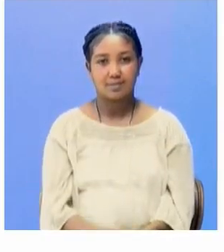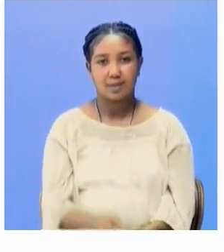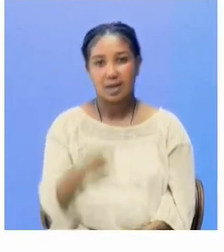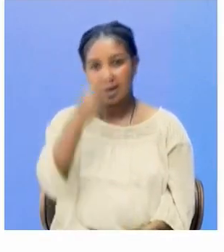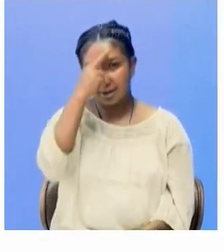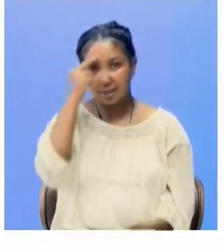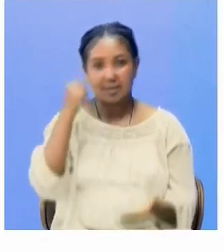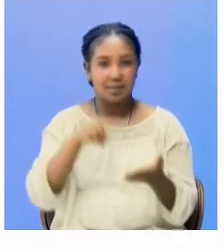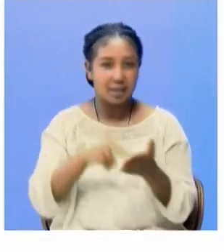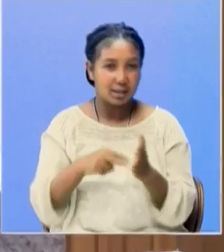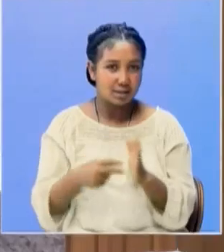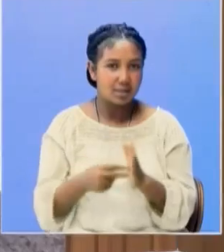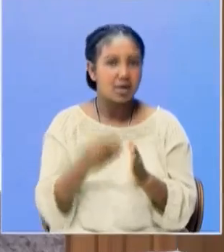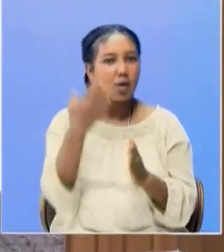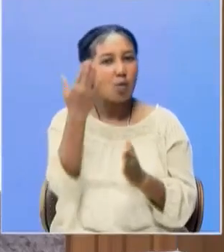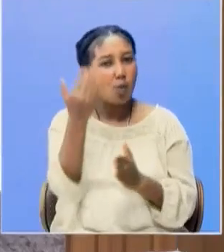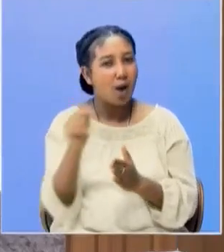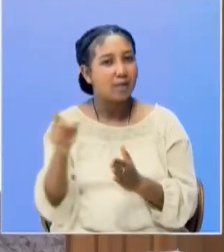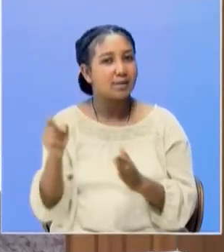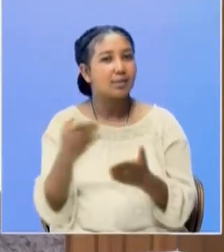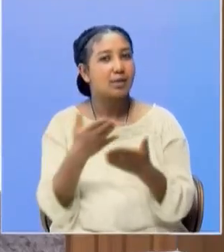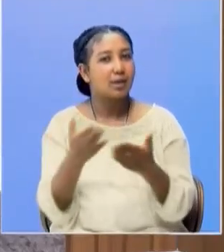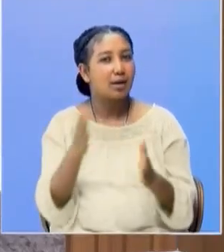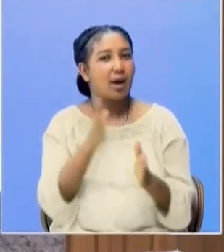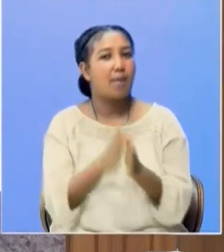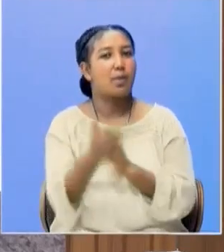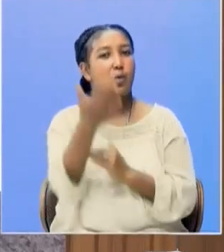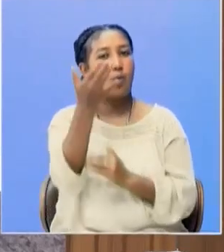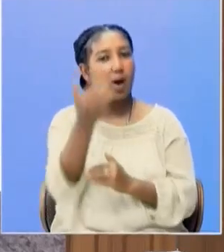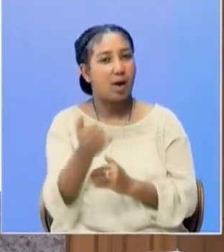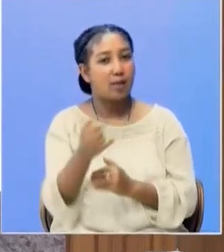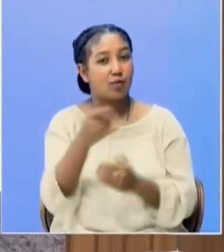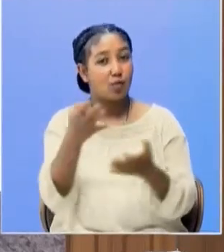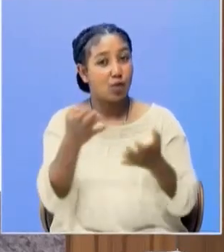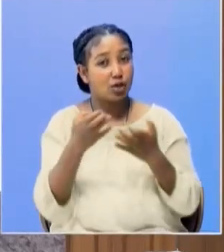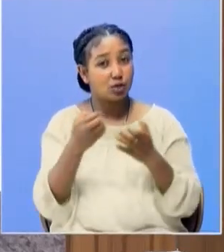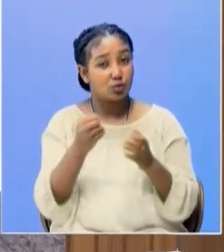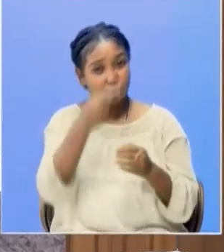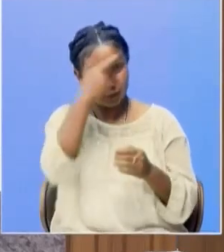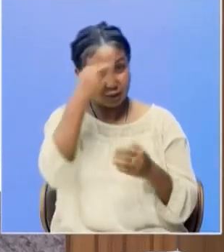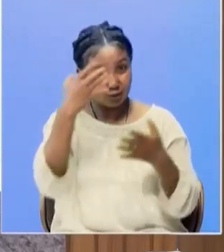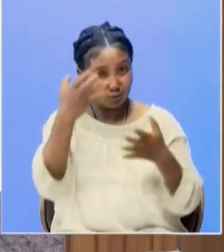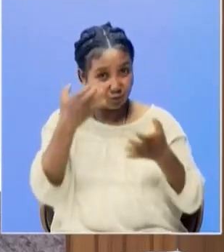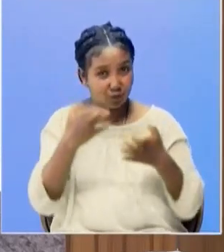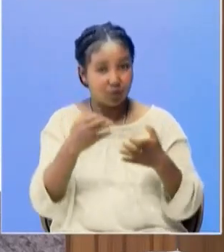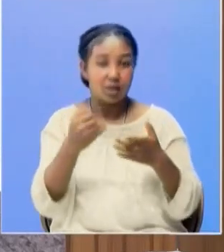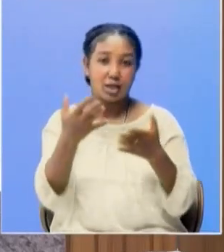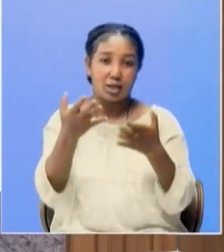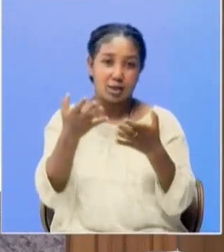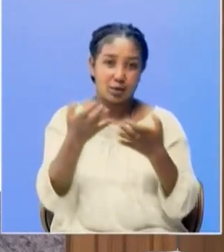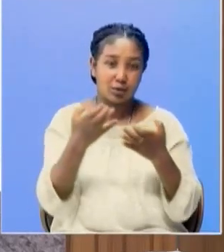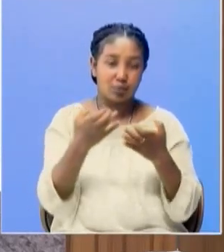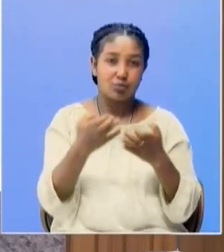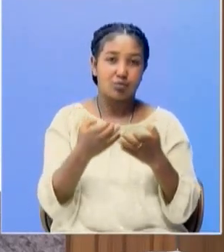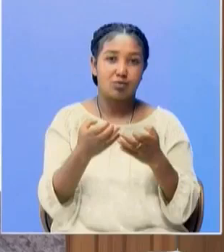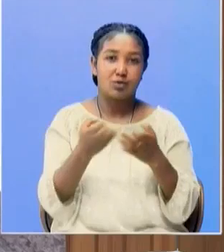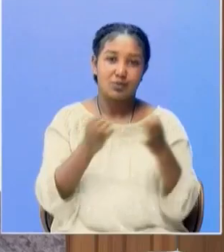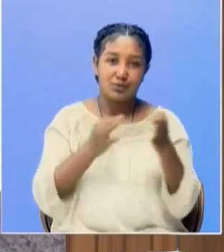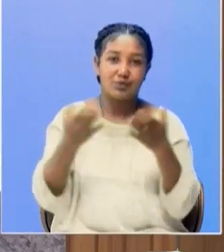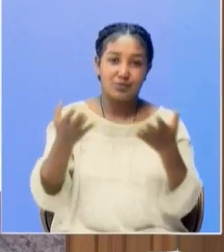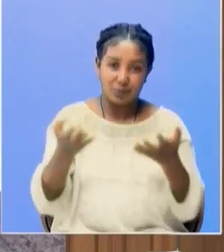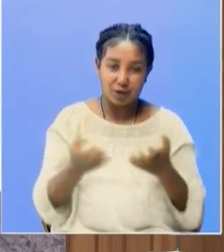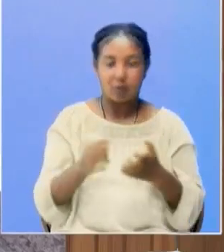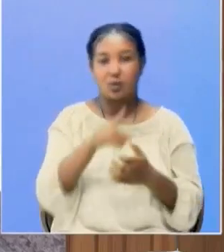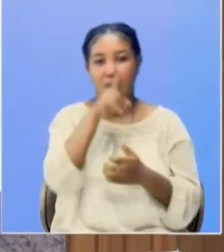Reason means why something happened. If you want to know the reason and you want the justification, you